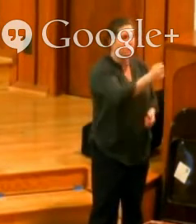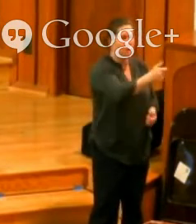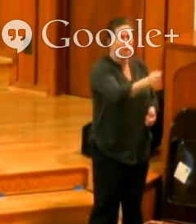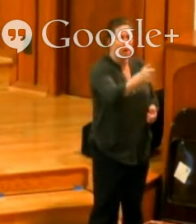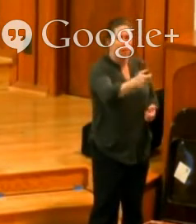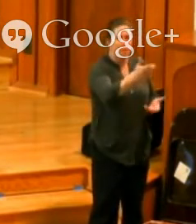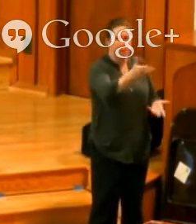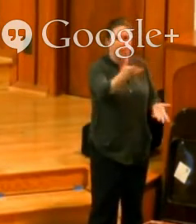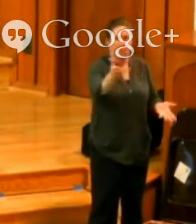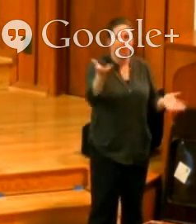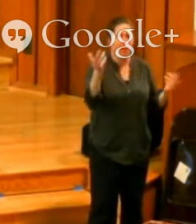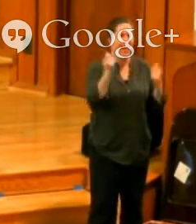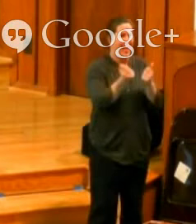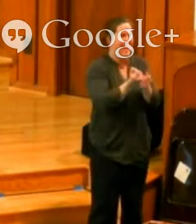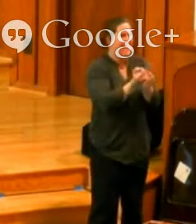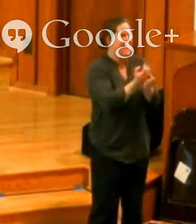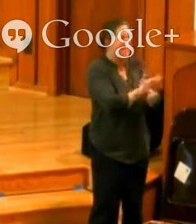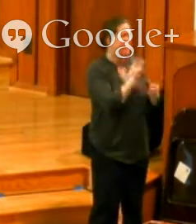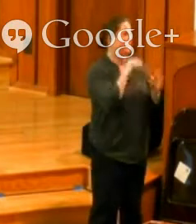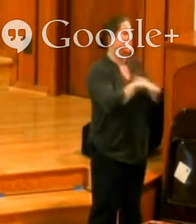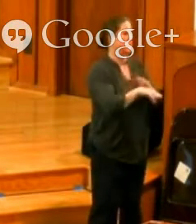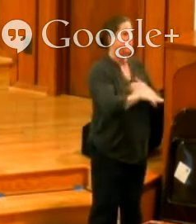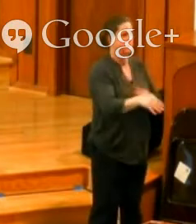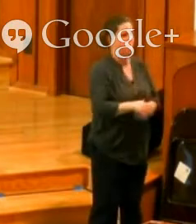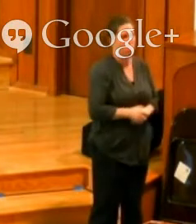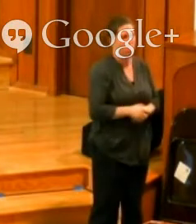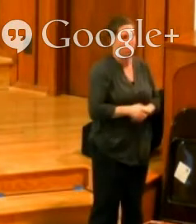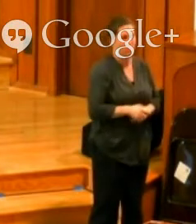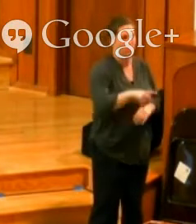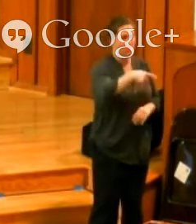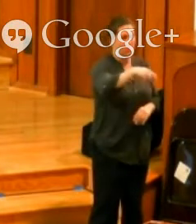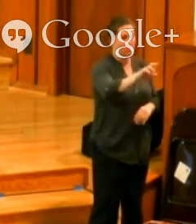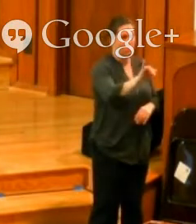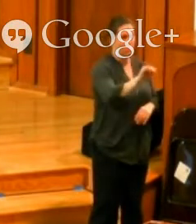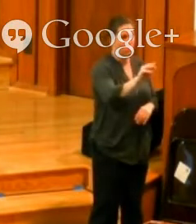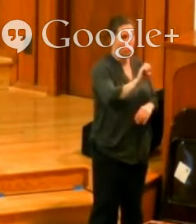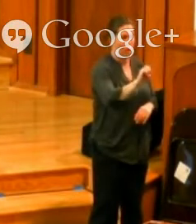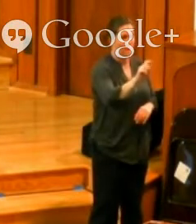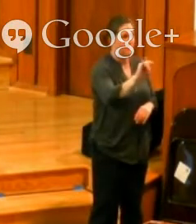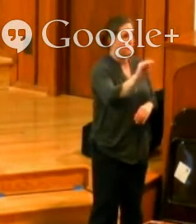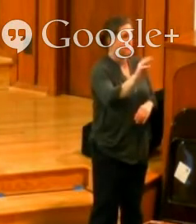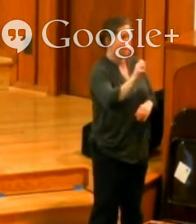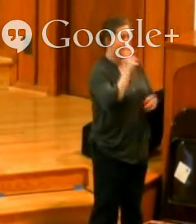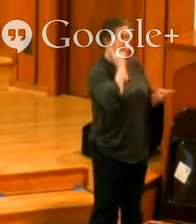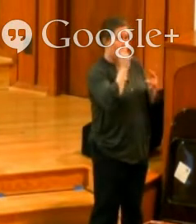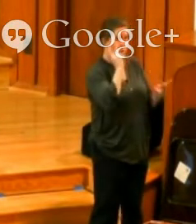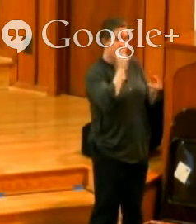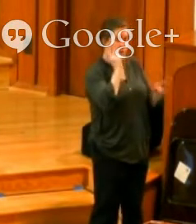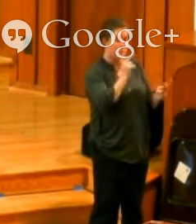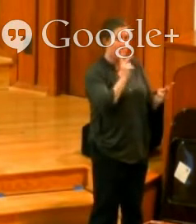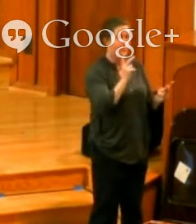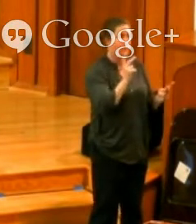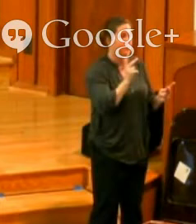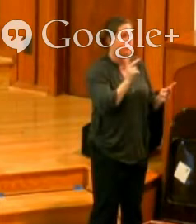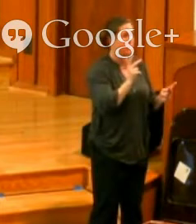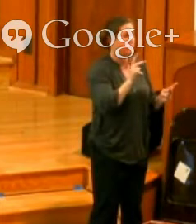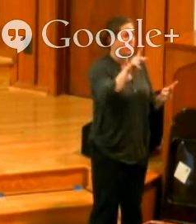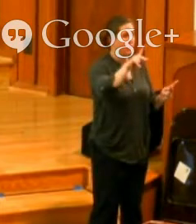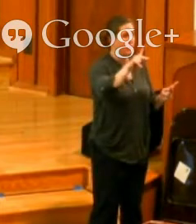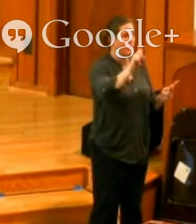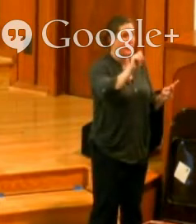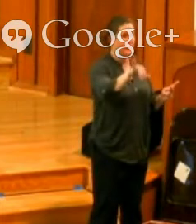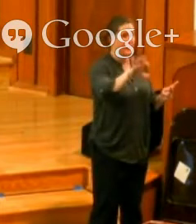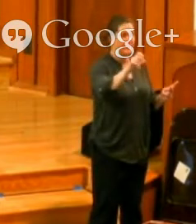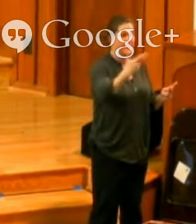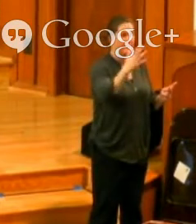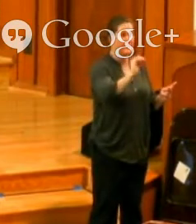where anything is accessible. Primetime viewing. We also find these things such as psychotrends that Dr.